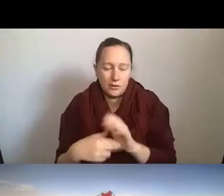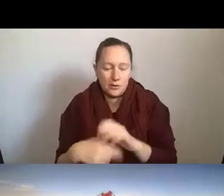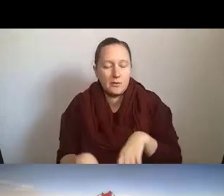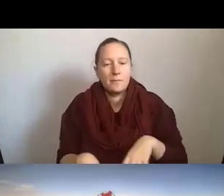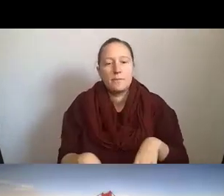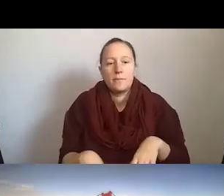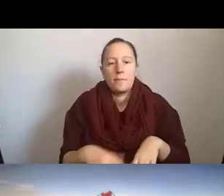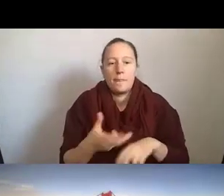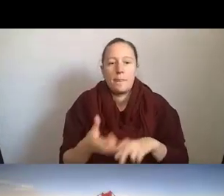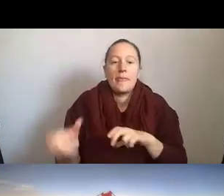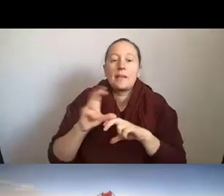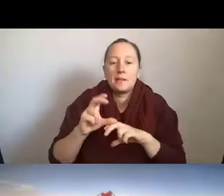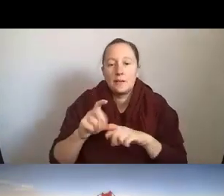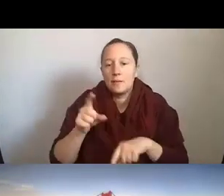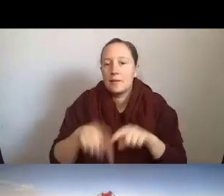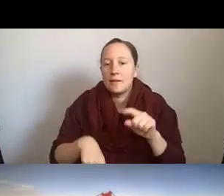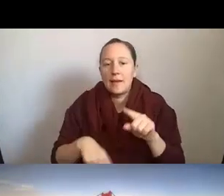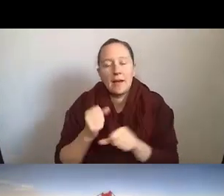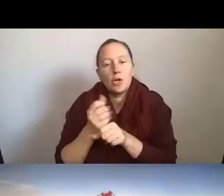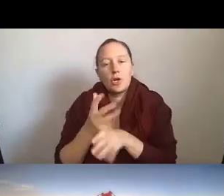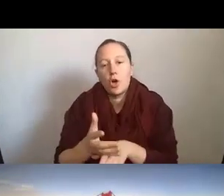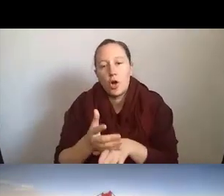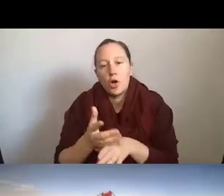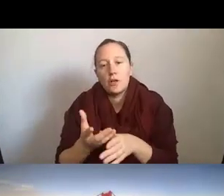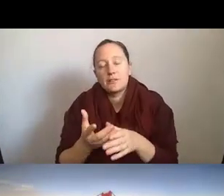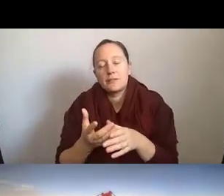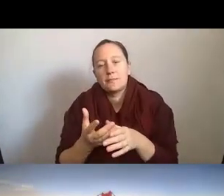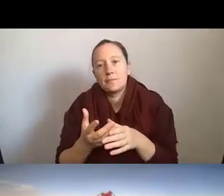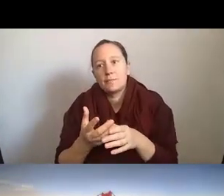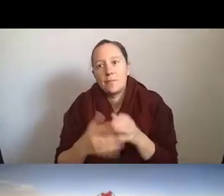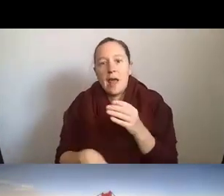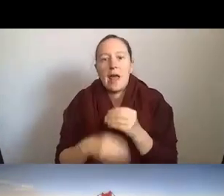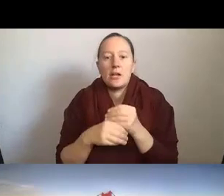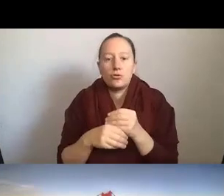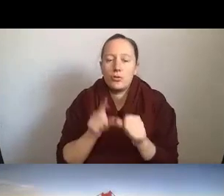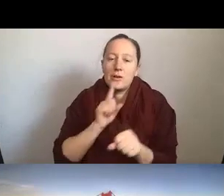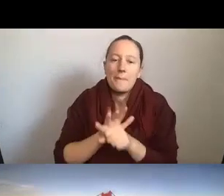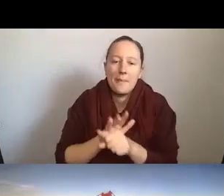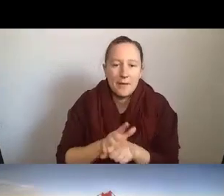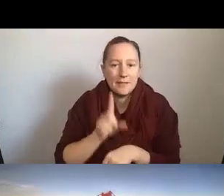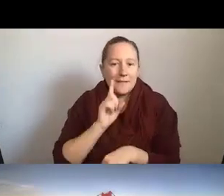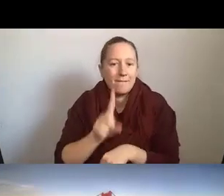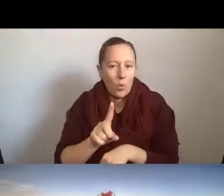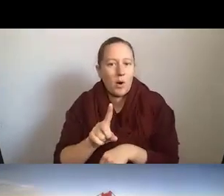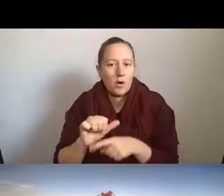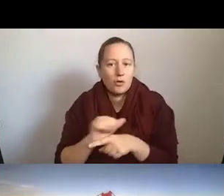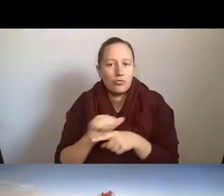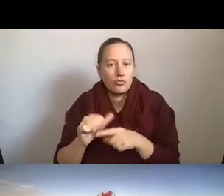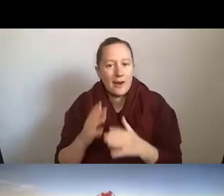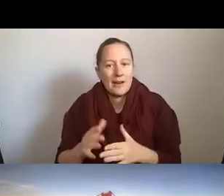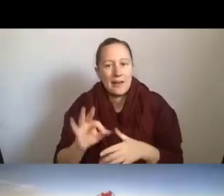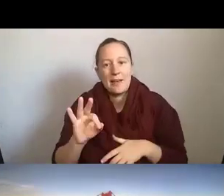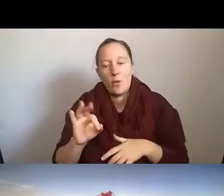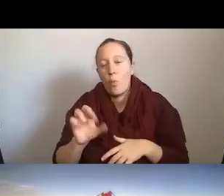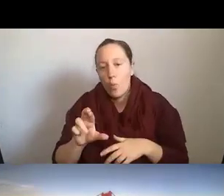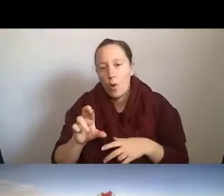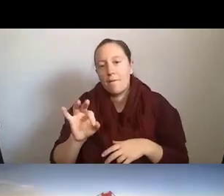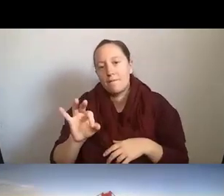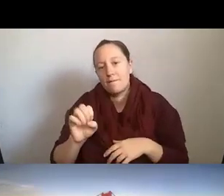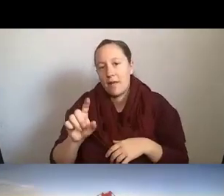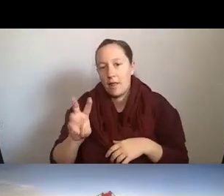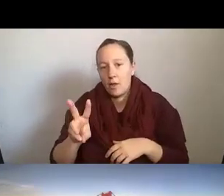So both your fellows on fellowships and trainees on institutional training grants can have their stipends supplemented, but the institution